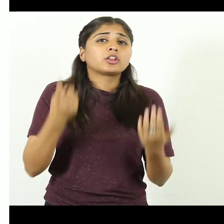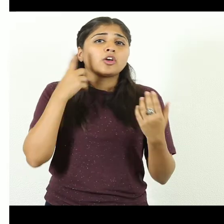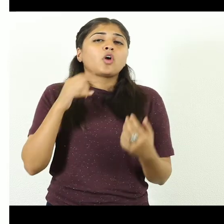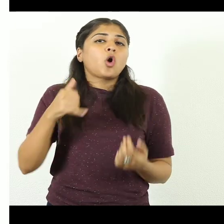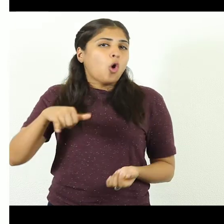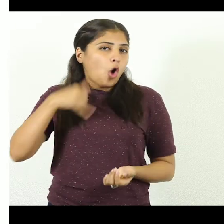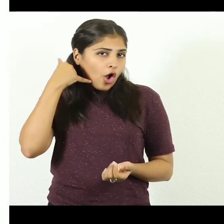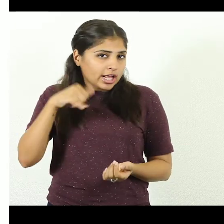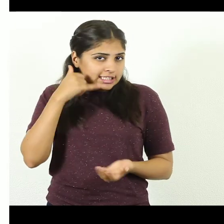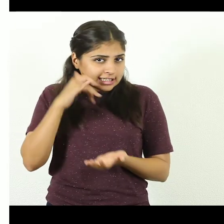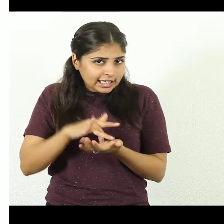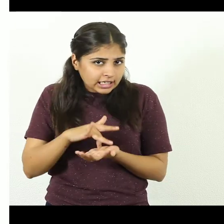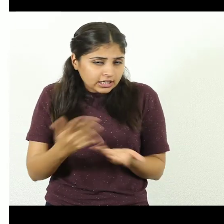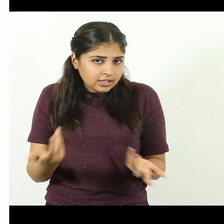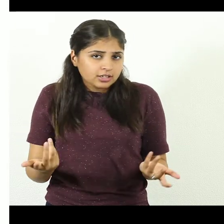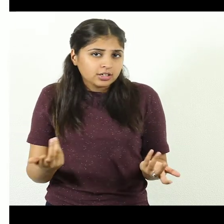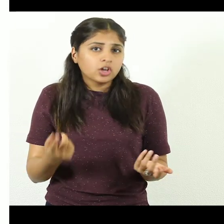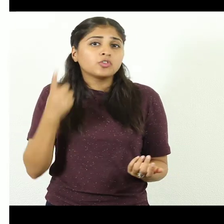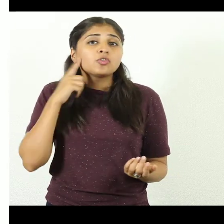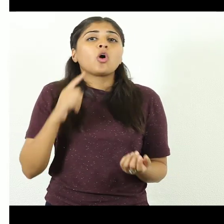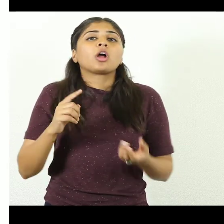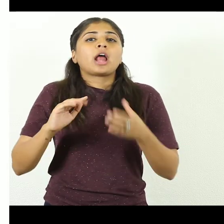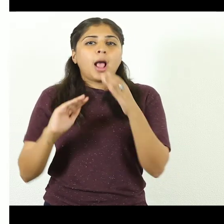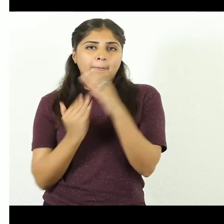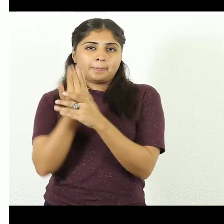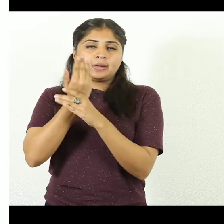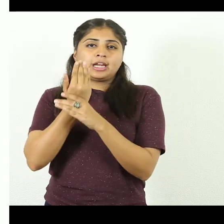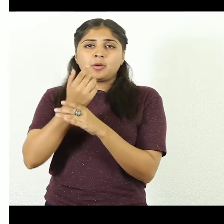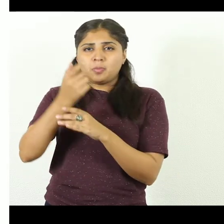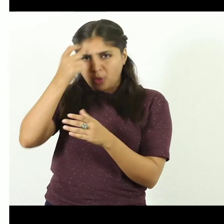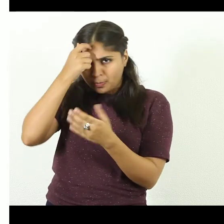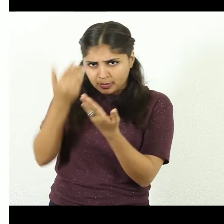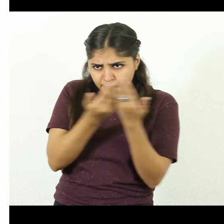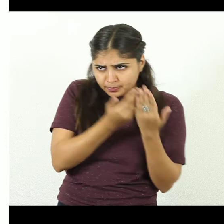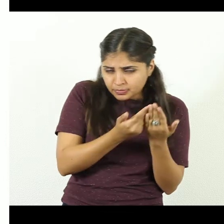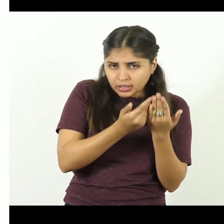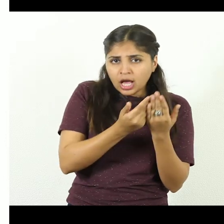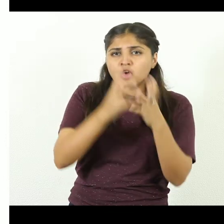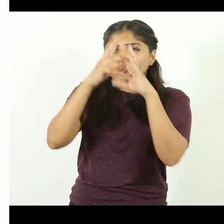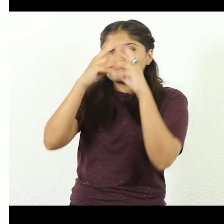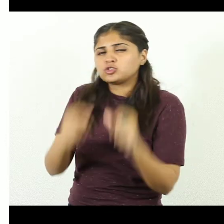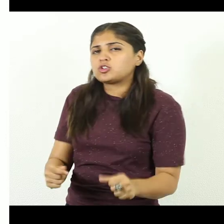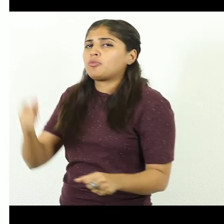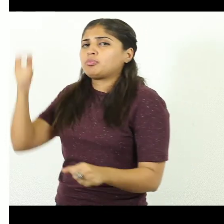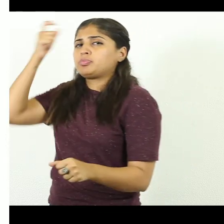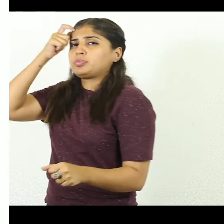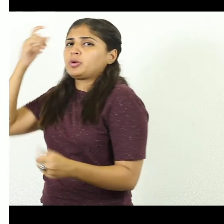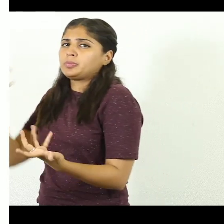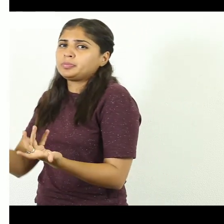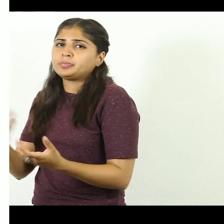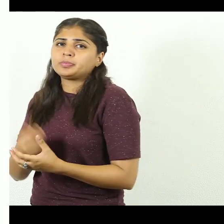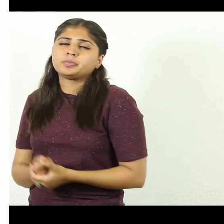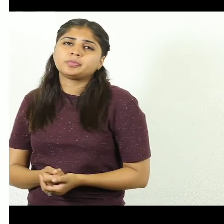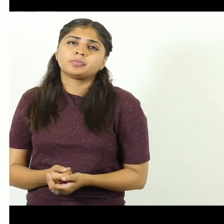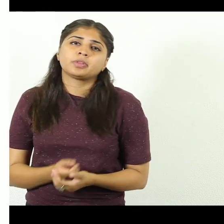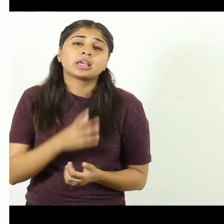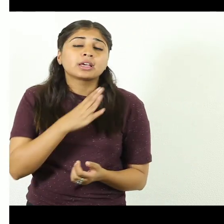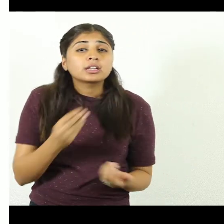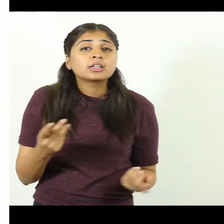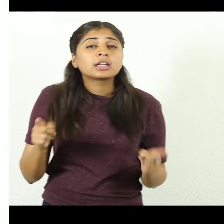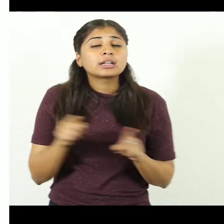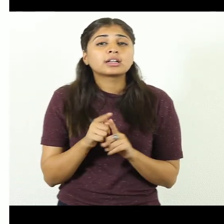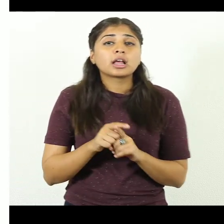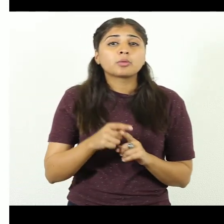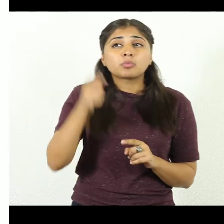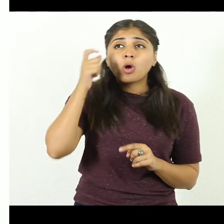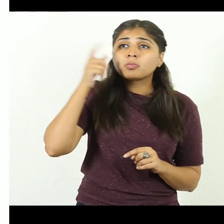organization. Issue tracking systems are commonly used in an organization's customer support call center to